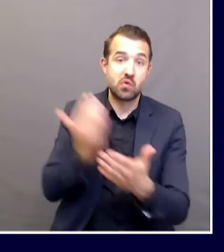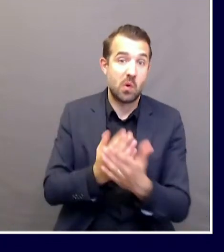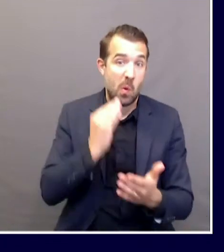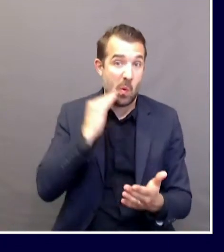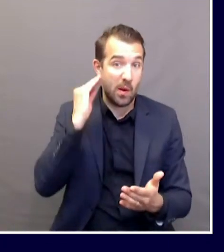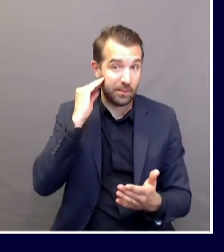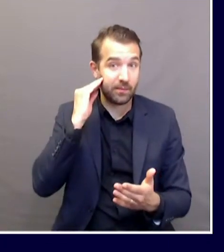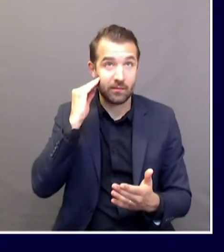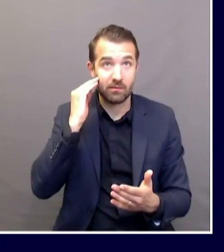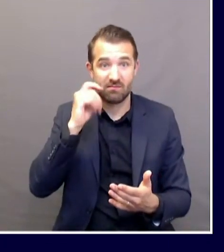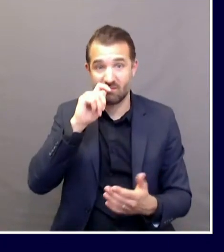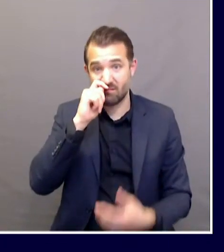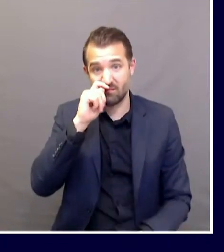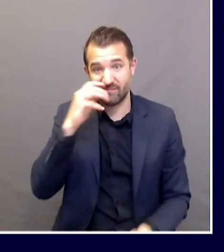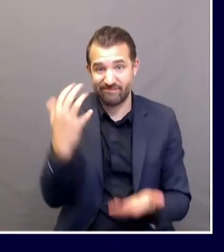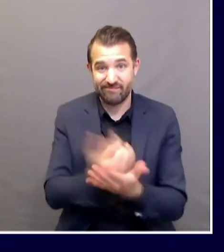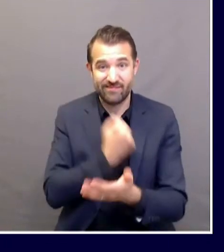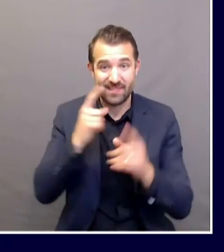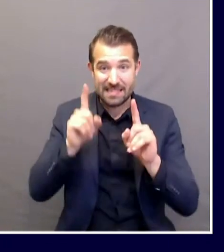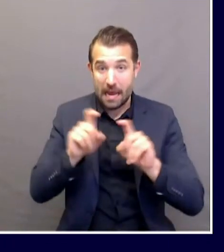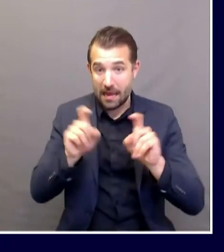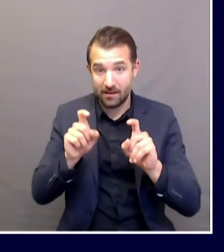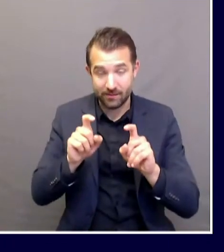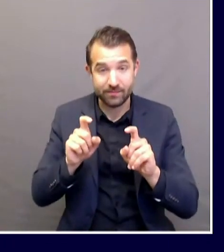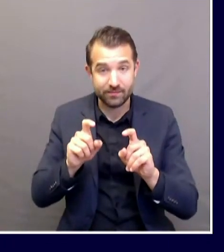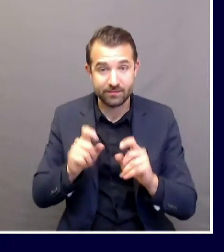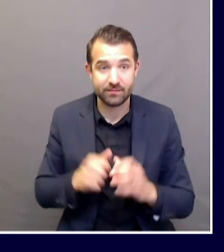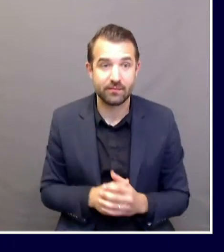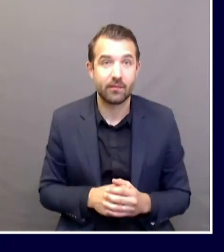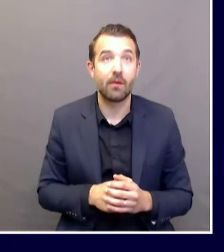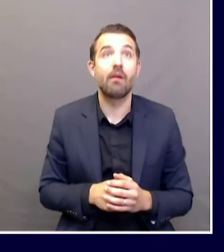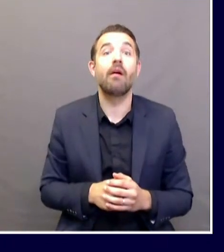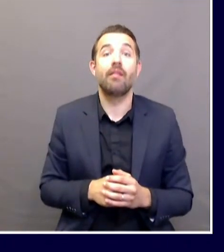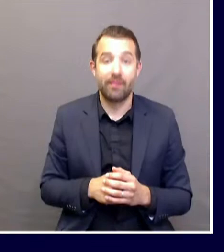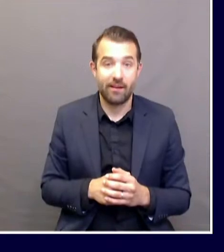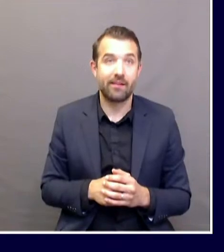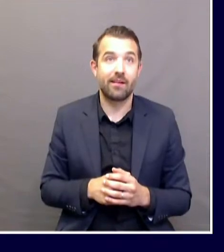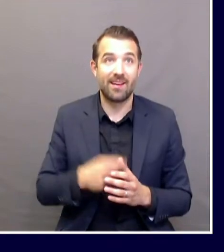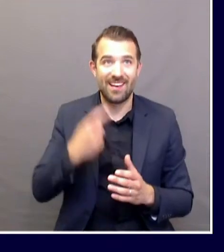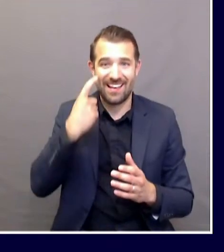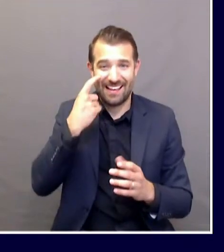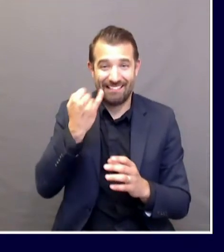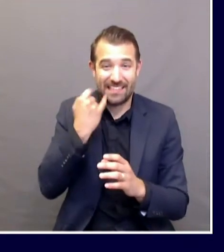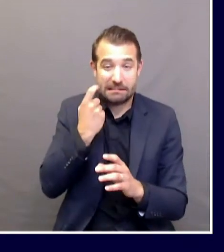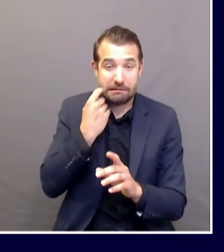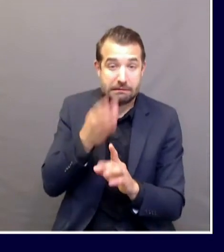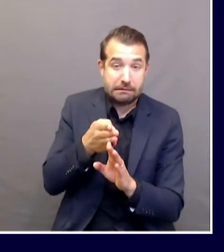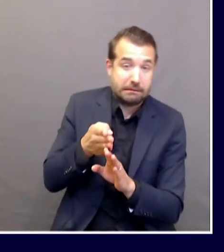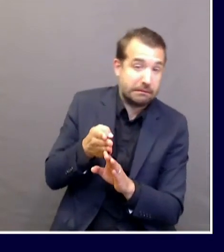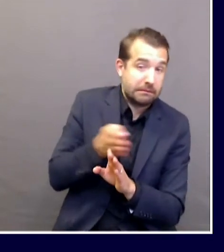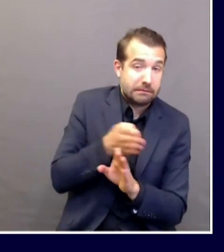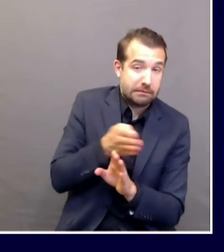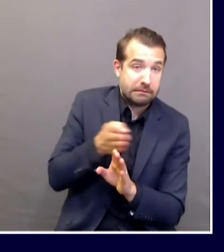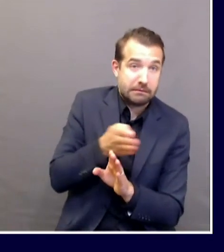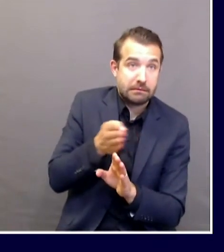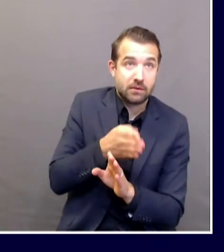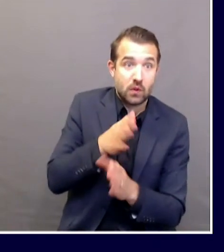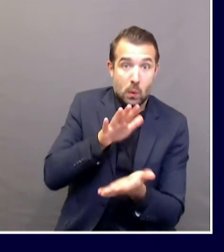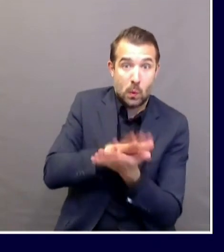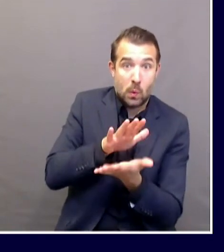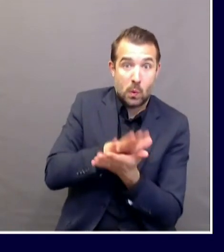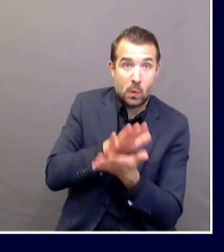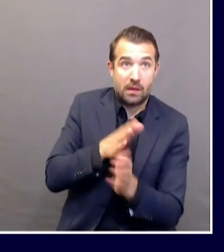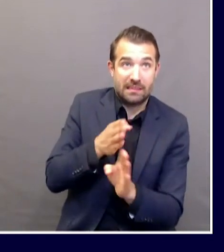however, test right before you go back to the office or to school, doing it twice improves the odds of getting a